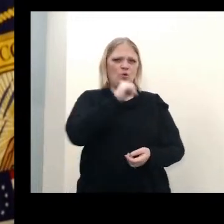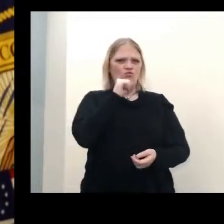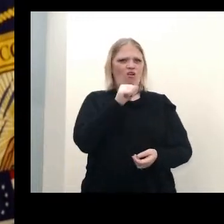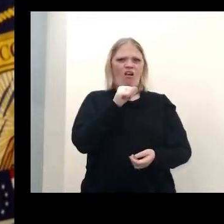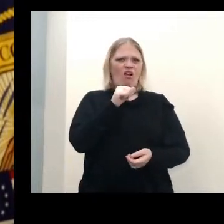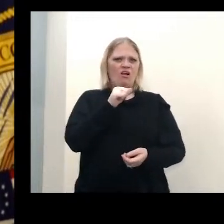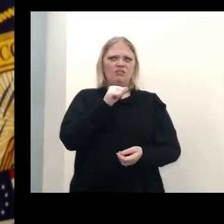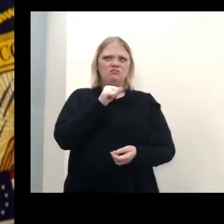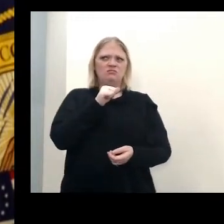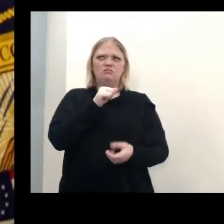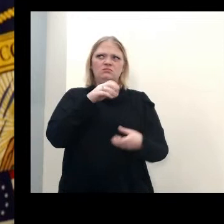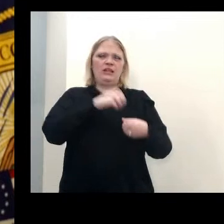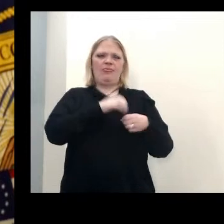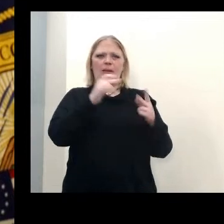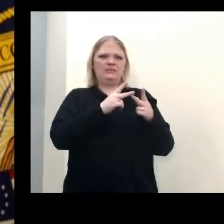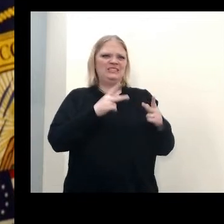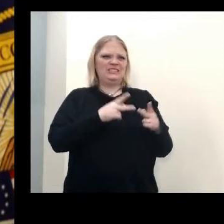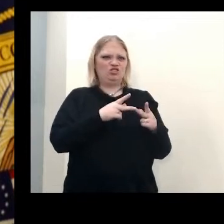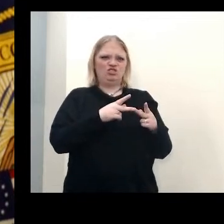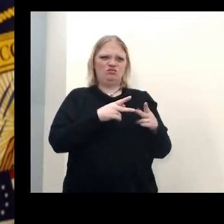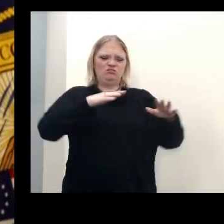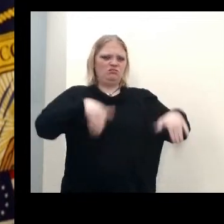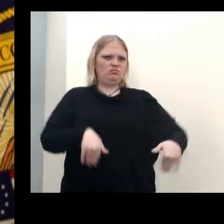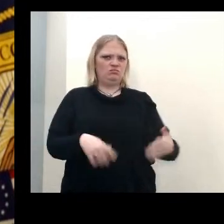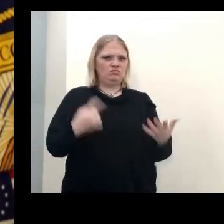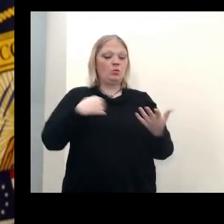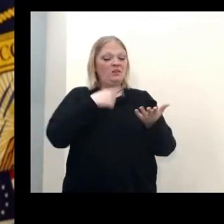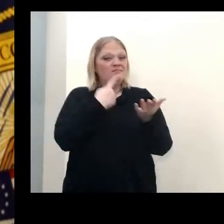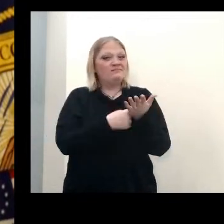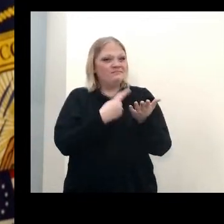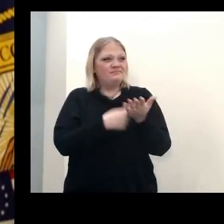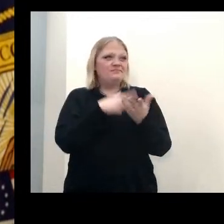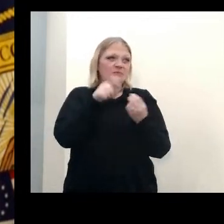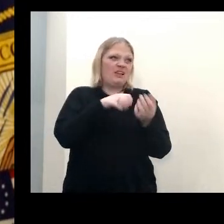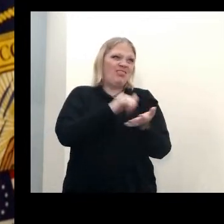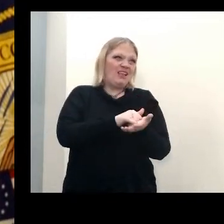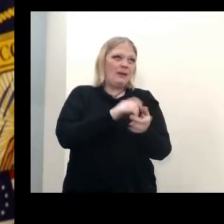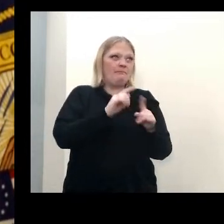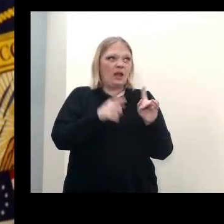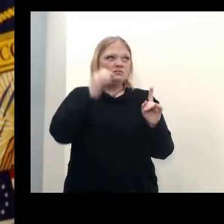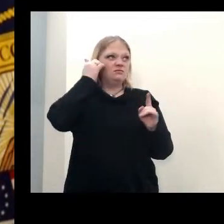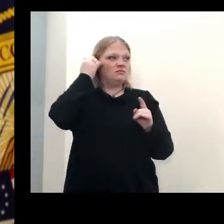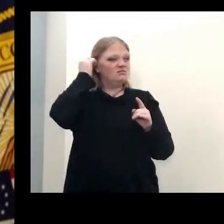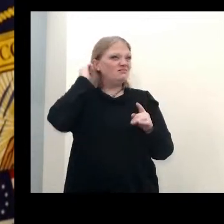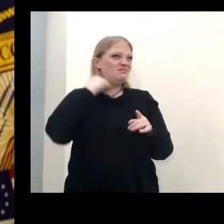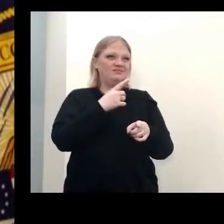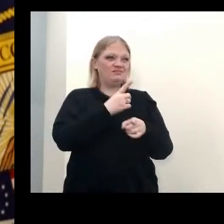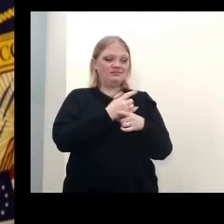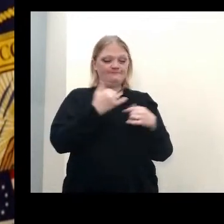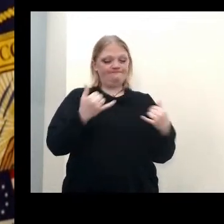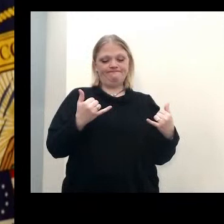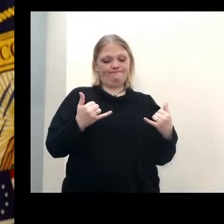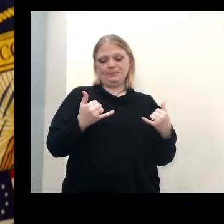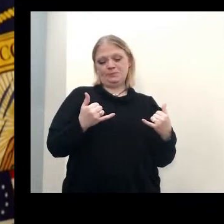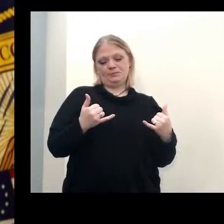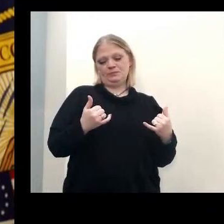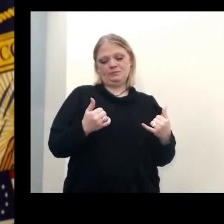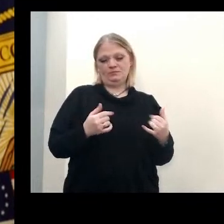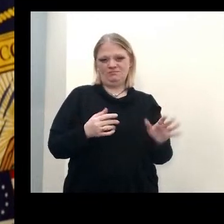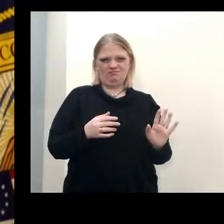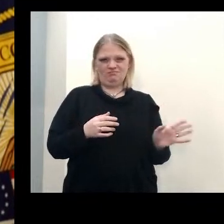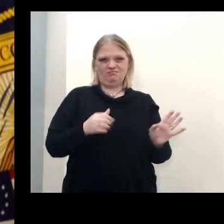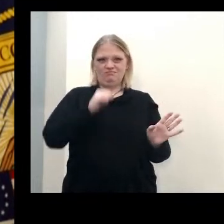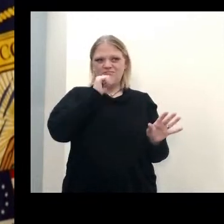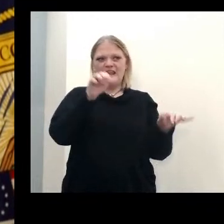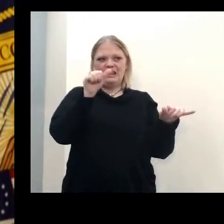position to do it yet. We've had discussions about that, but right now we're not in a position to be